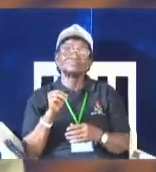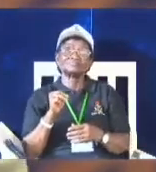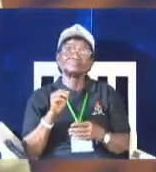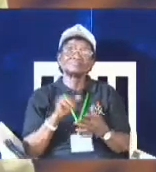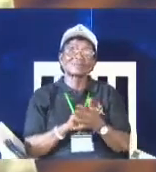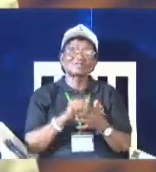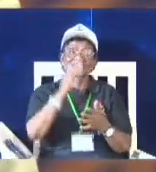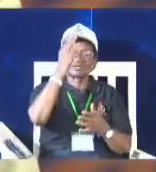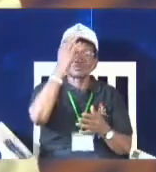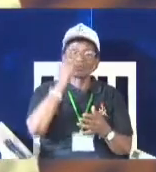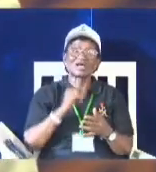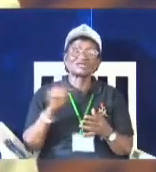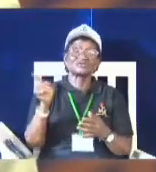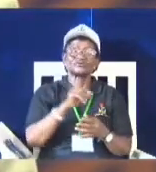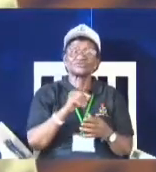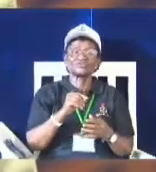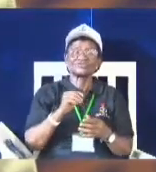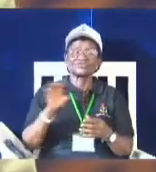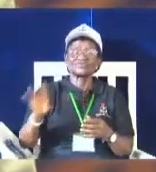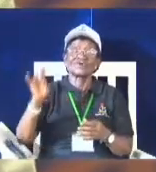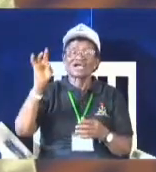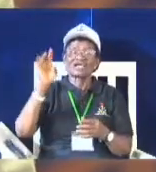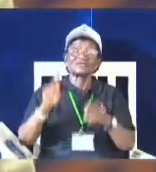That's why you find people